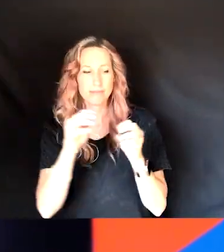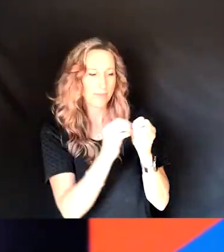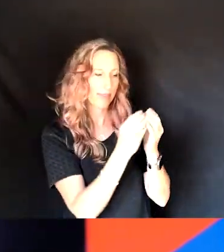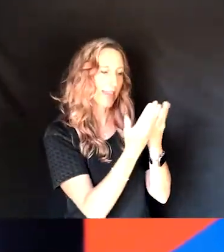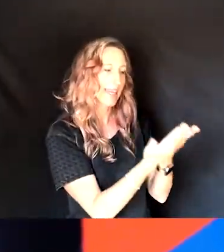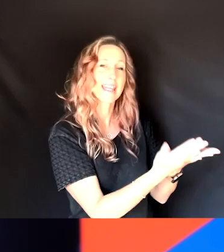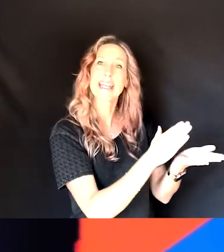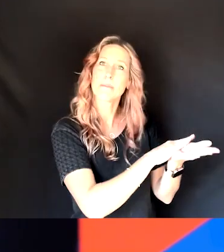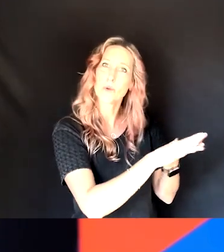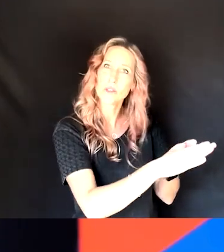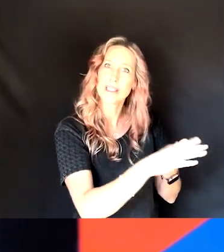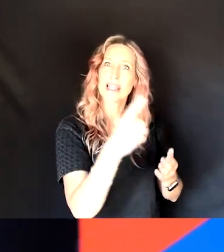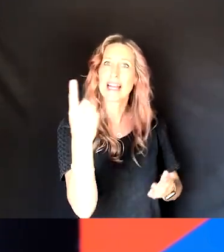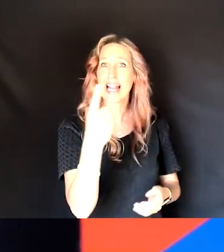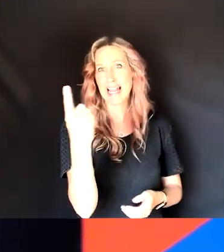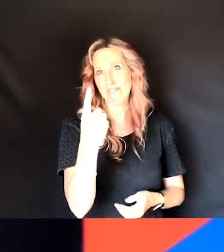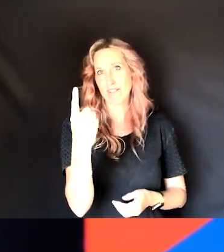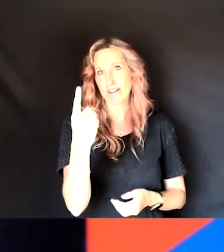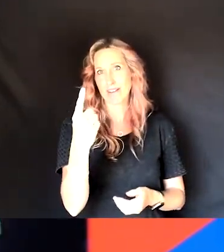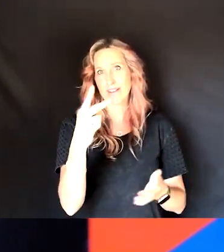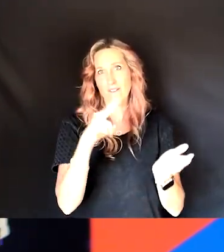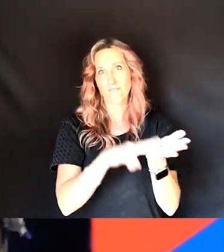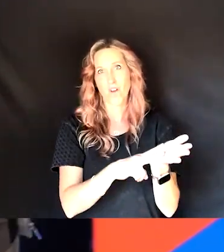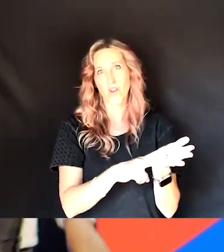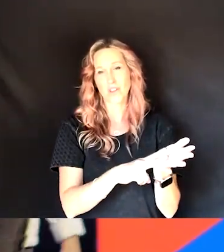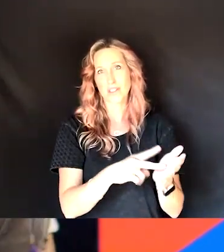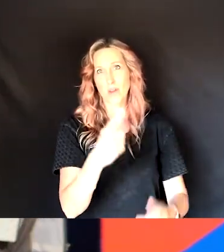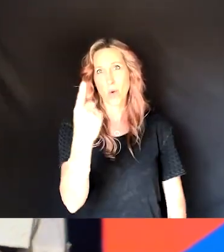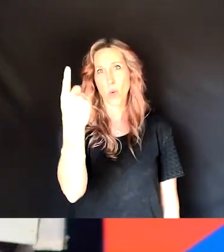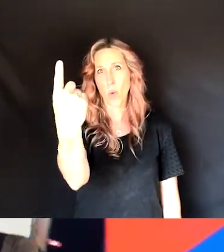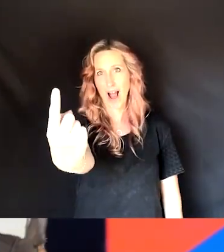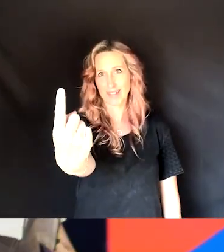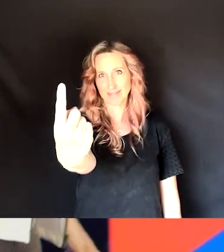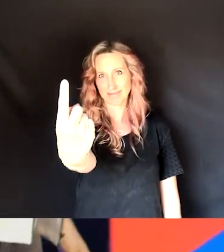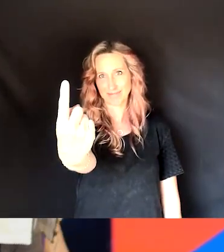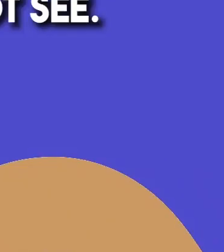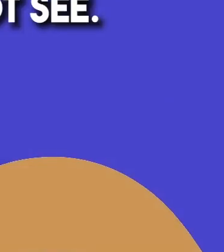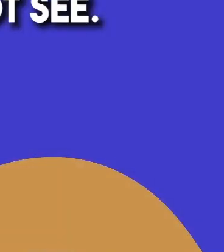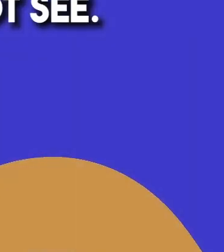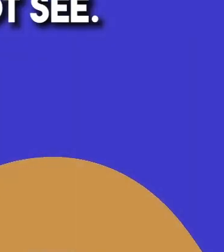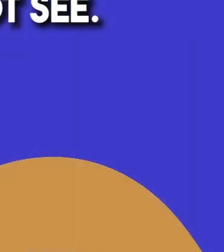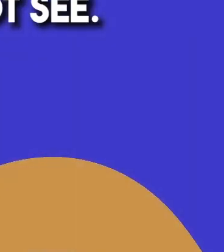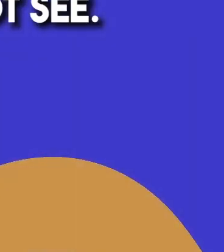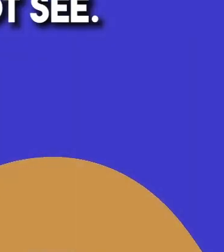see. Hebrews 11 verse